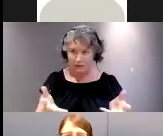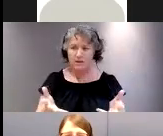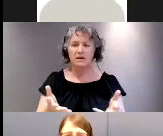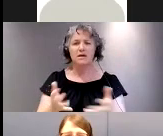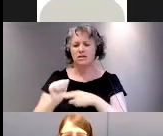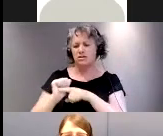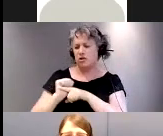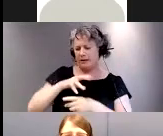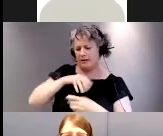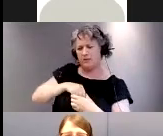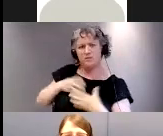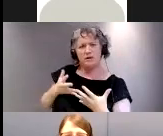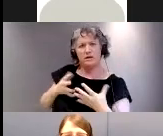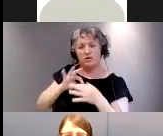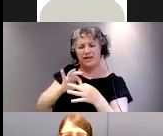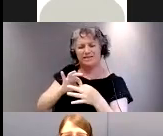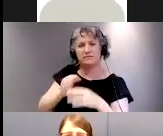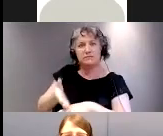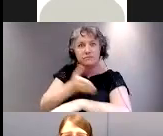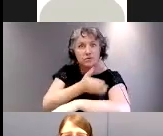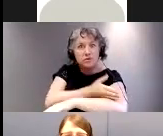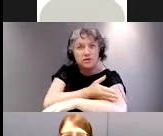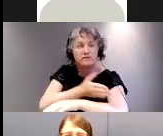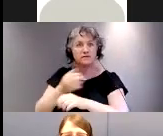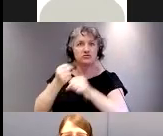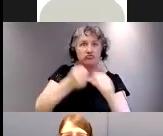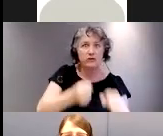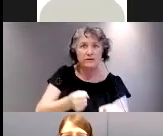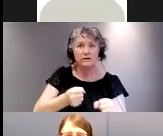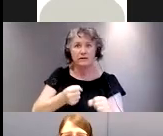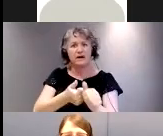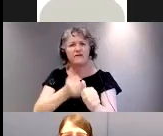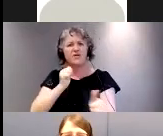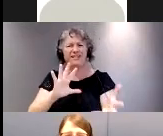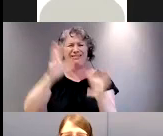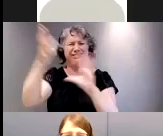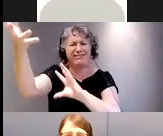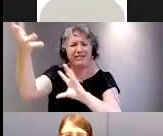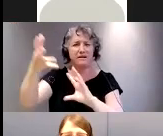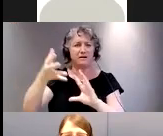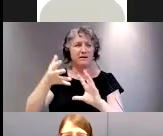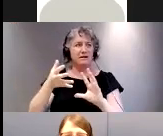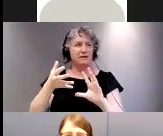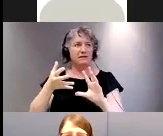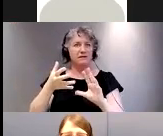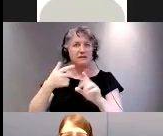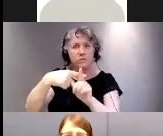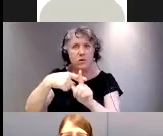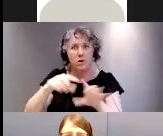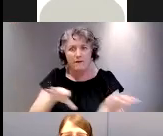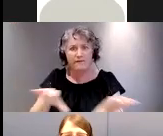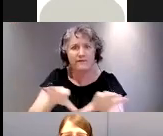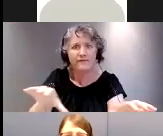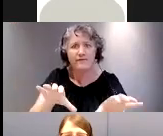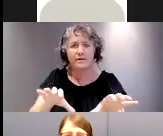We want to rebuild relationships. We want to be preventative. We want to be proactive. And that's just not a lot of the experience. They're